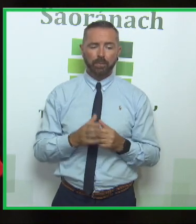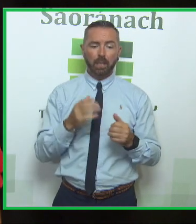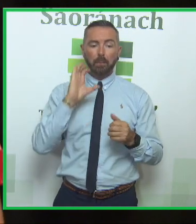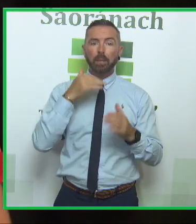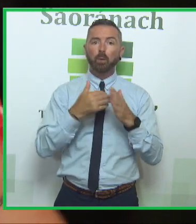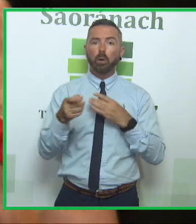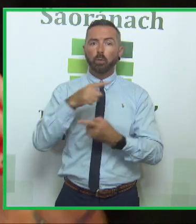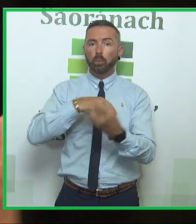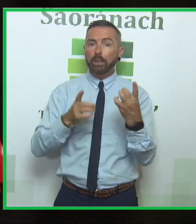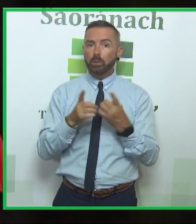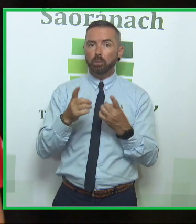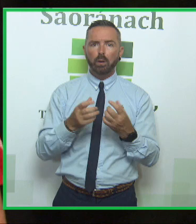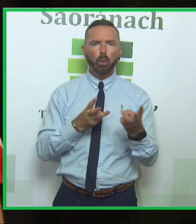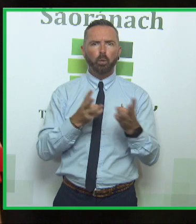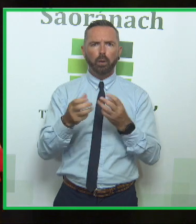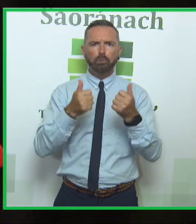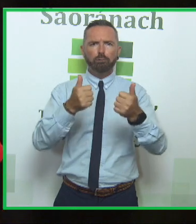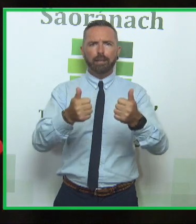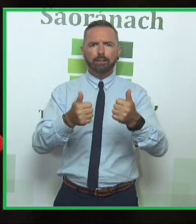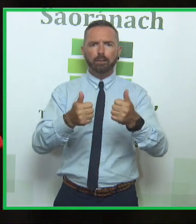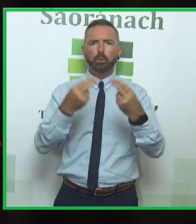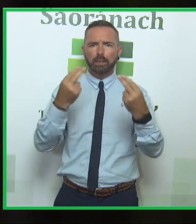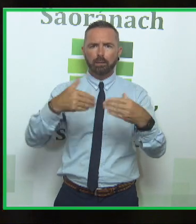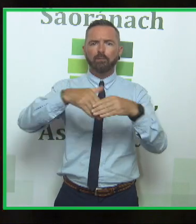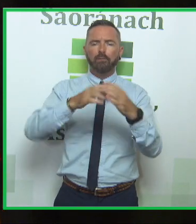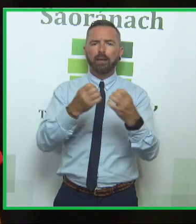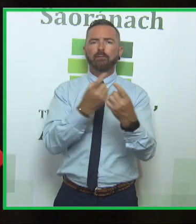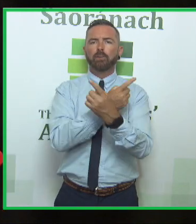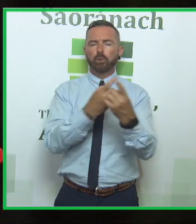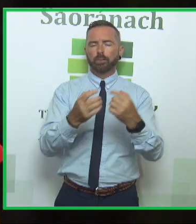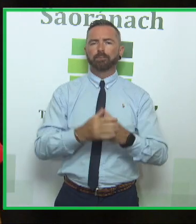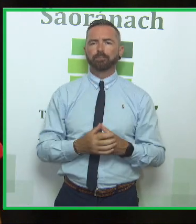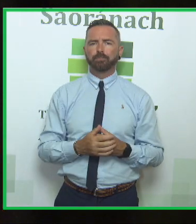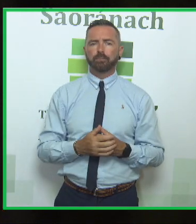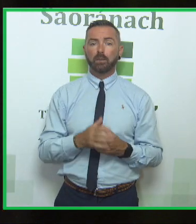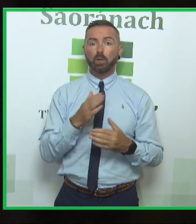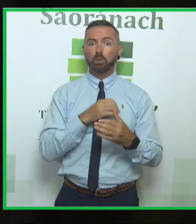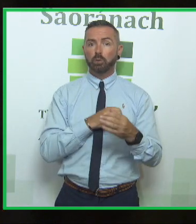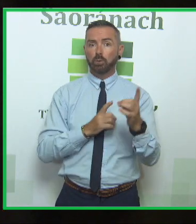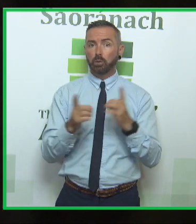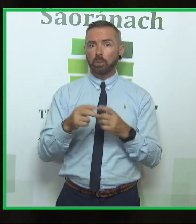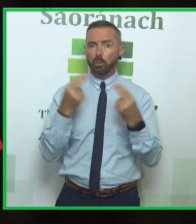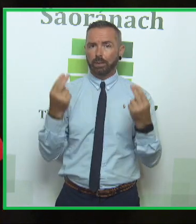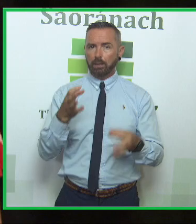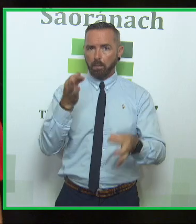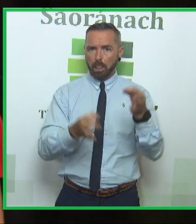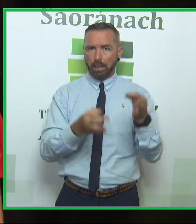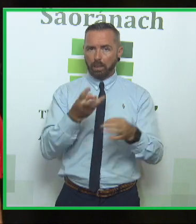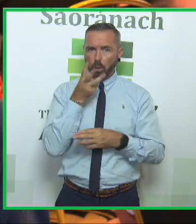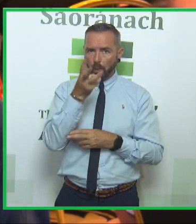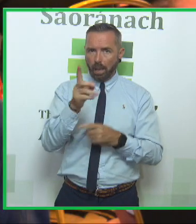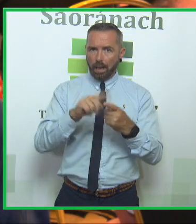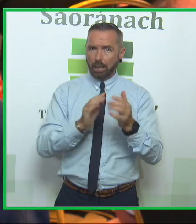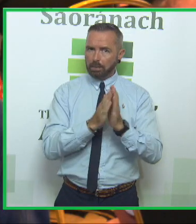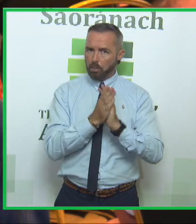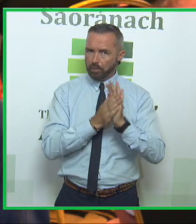do works, because it involves everybody who needs to be involved. Now, to do that, you need political will. That's really